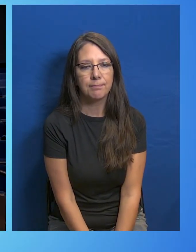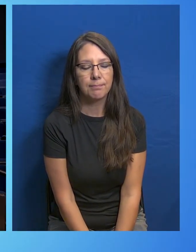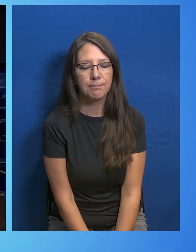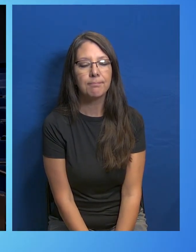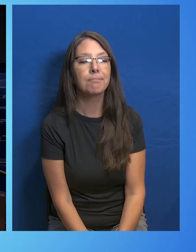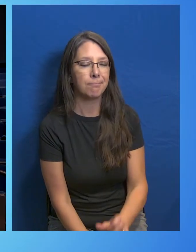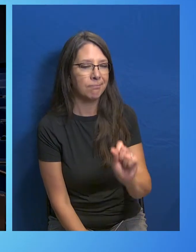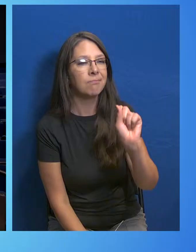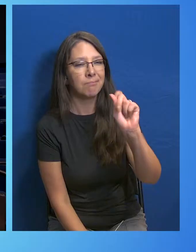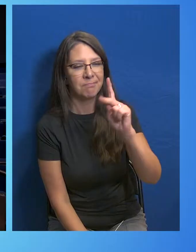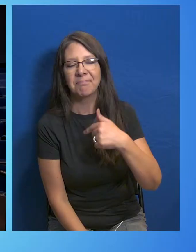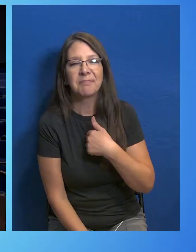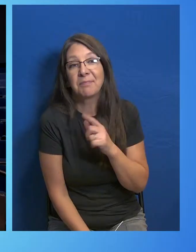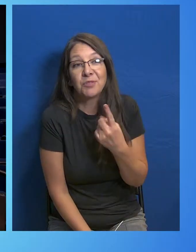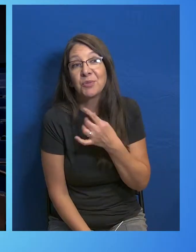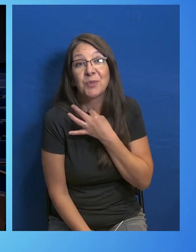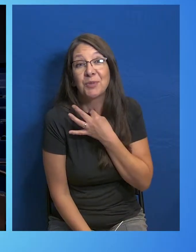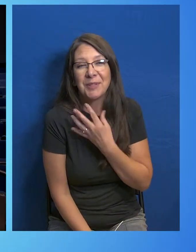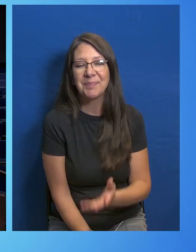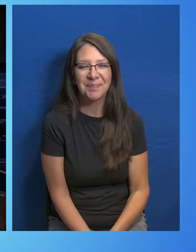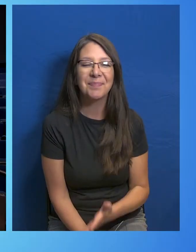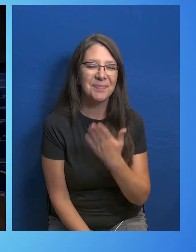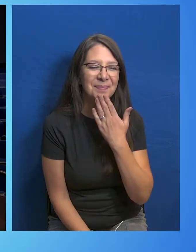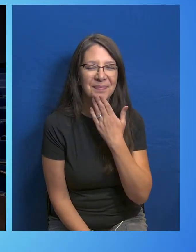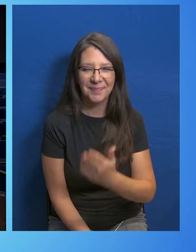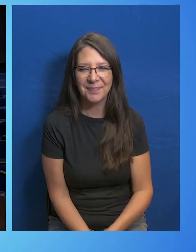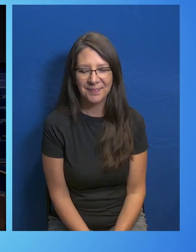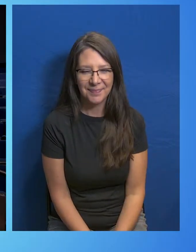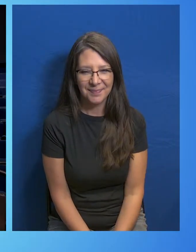Okay, I was just curious. Thank you. Certainly.